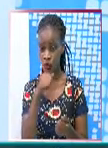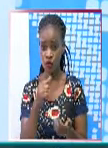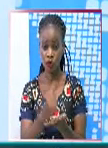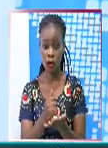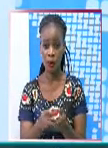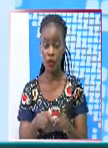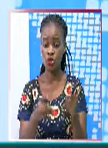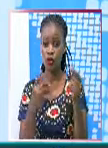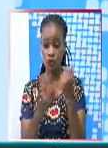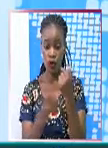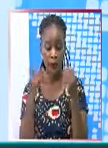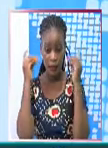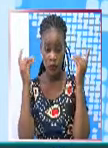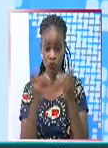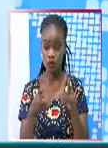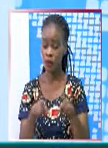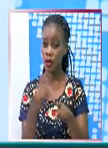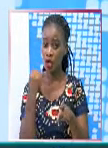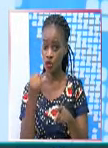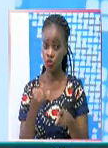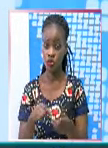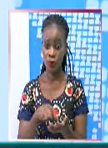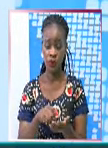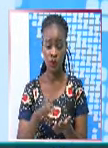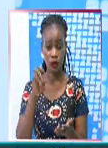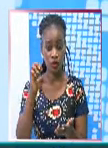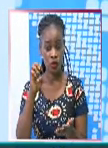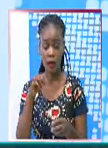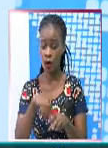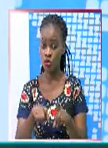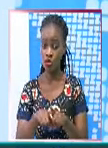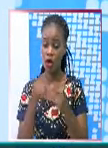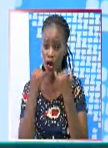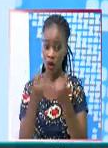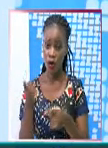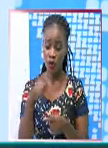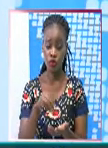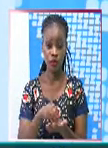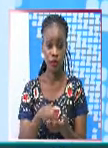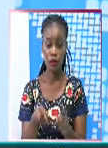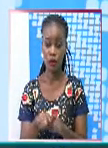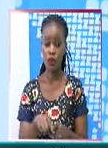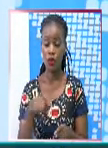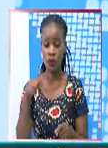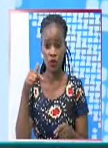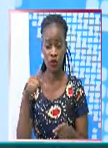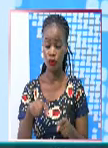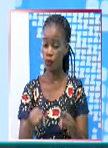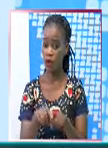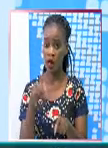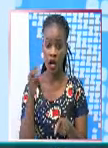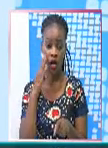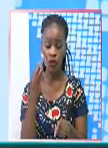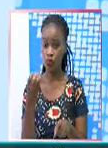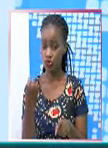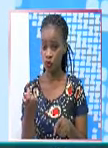Foundation Dr. Erika Ruhanga wa mune kitongole kya European Union bagama nti mukago guno gugenda kuba mu bumbi bwa Ssentebe obukunukiriza mu